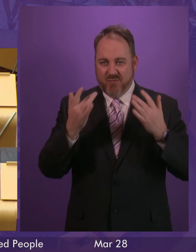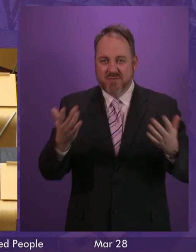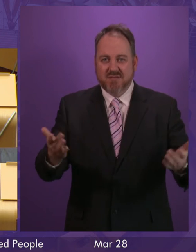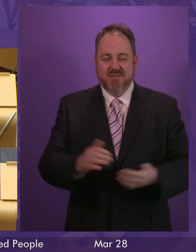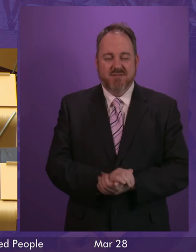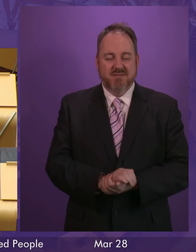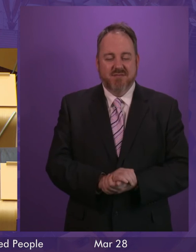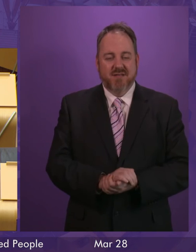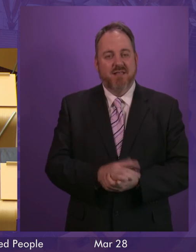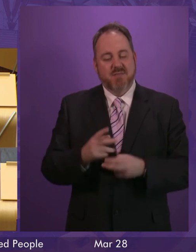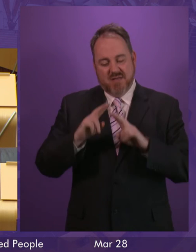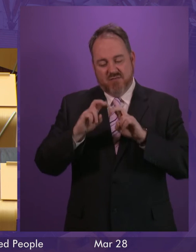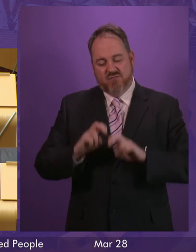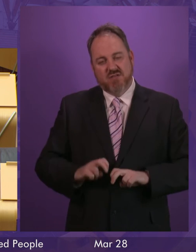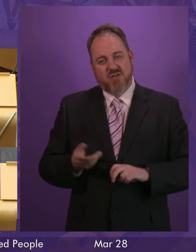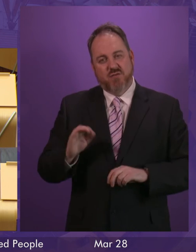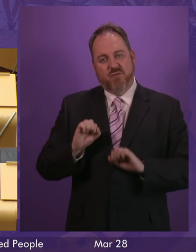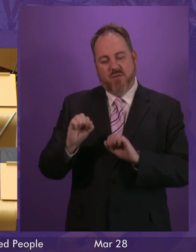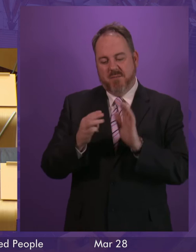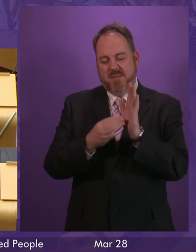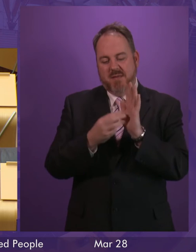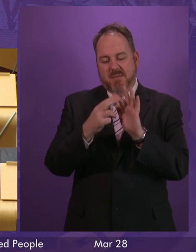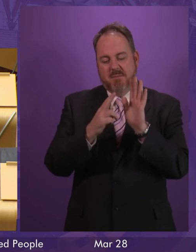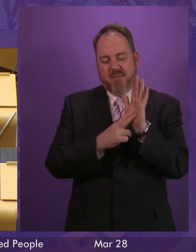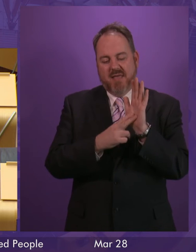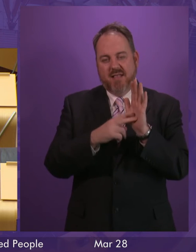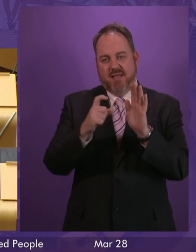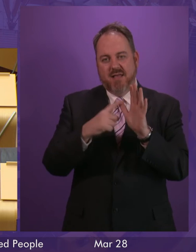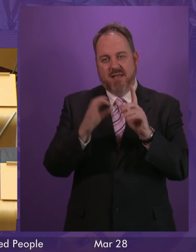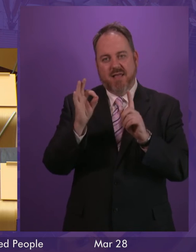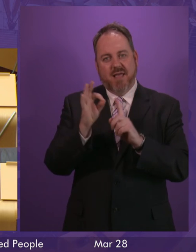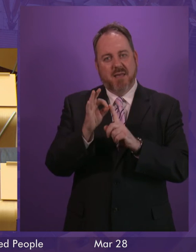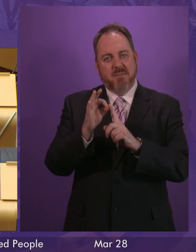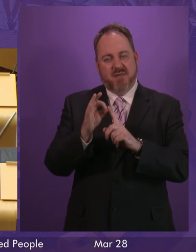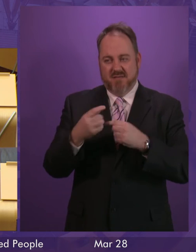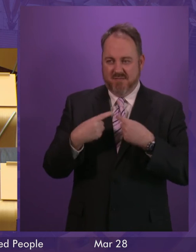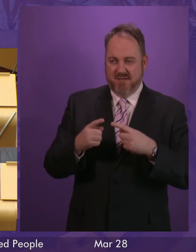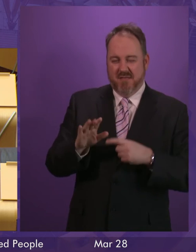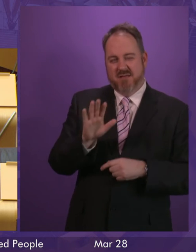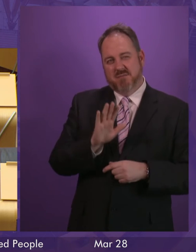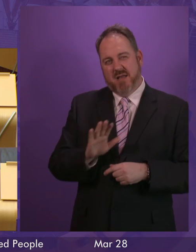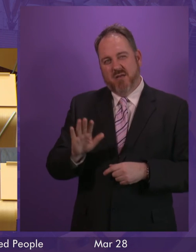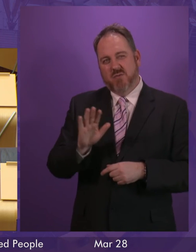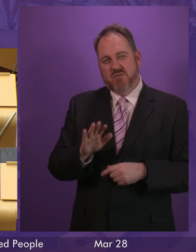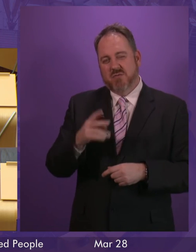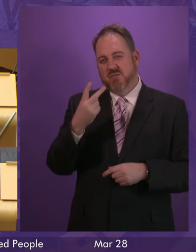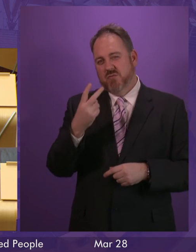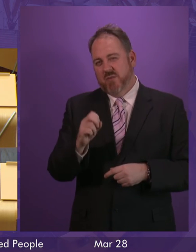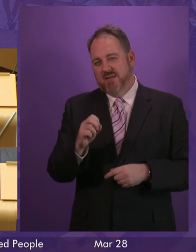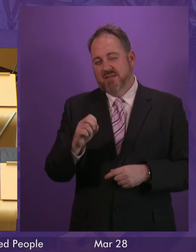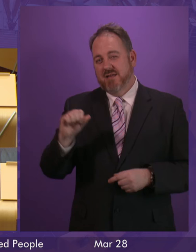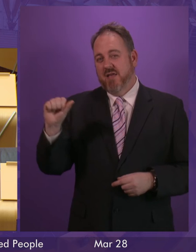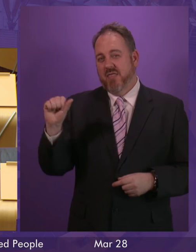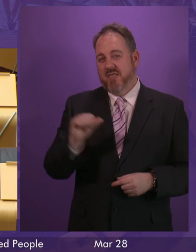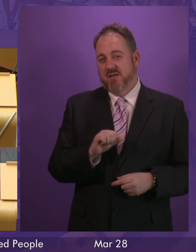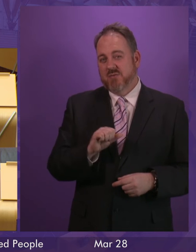commissioned by Mencap for the Scottish Government has indicated that there are in the region of a region 20,000